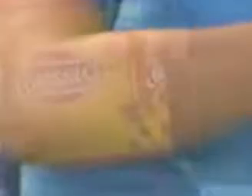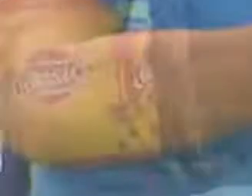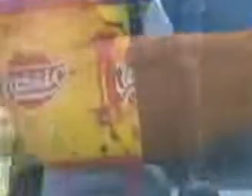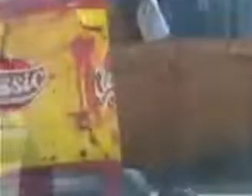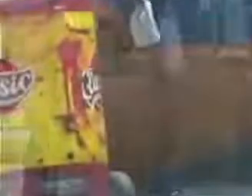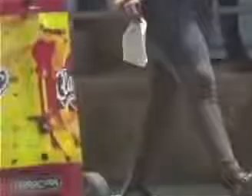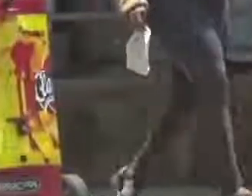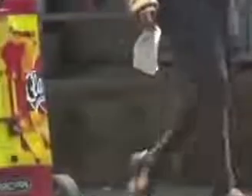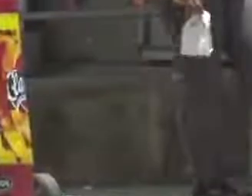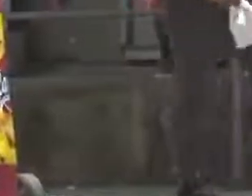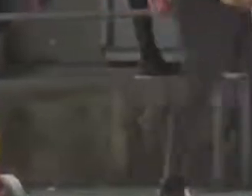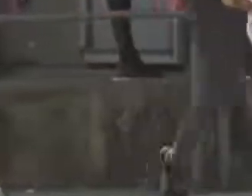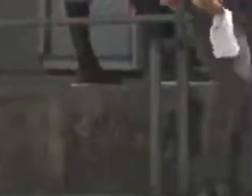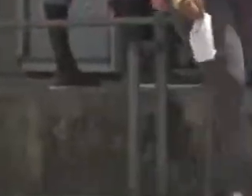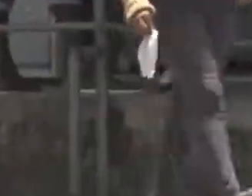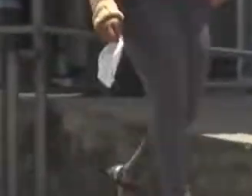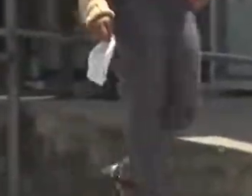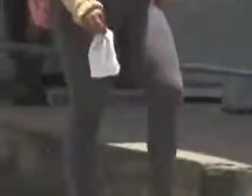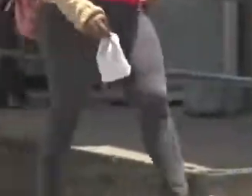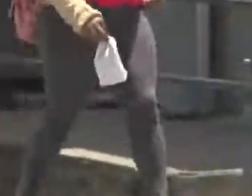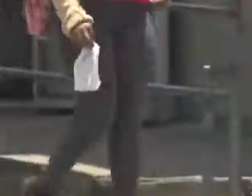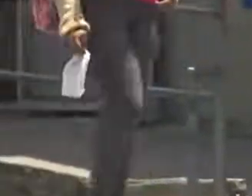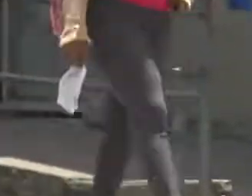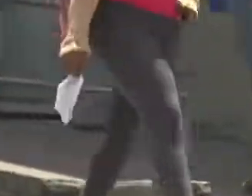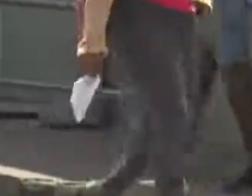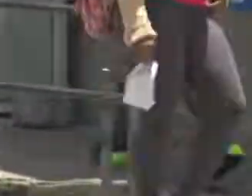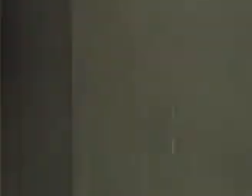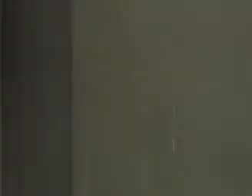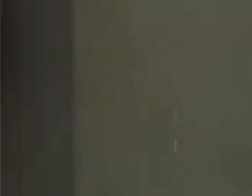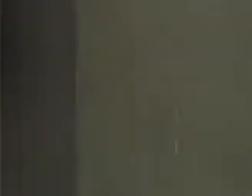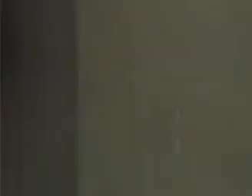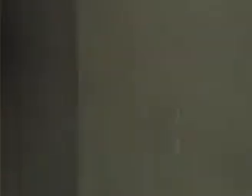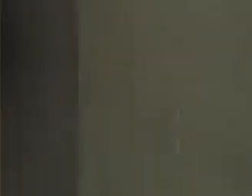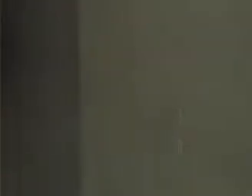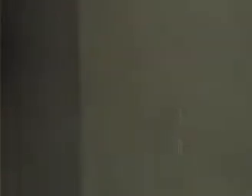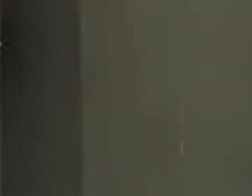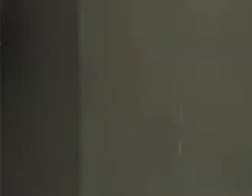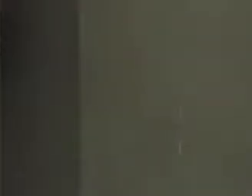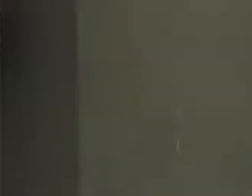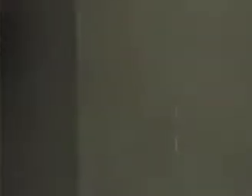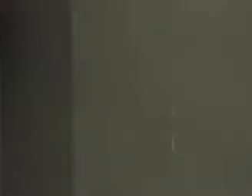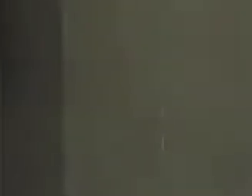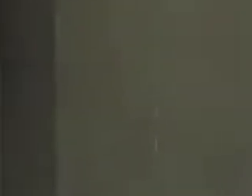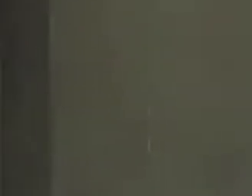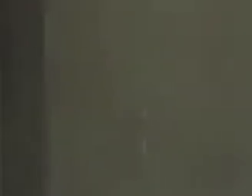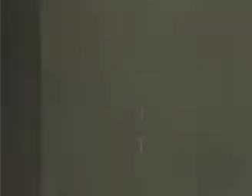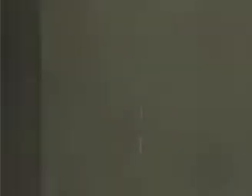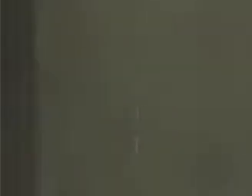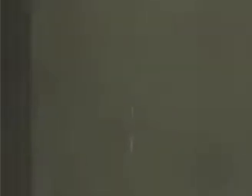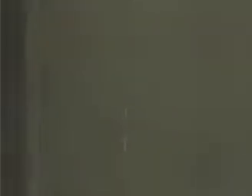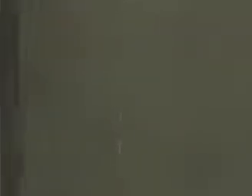demise. So we need to ensure that we have a healthy population, and this is the defense. So if we don't have